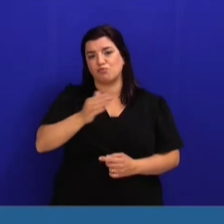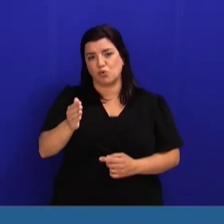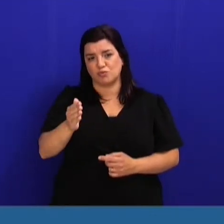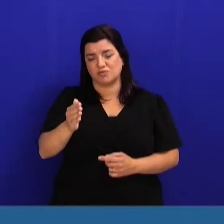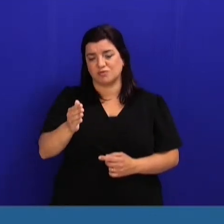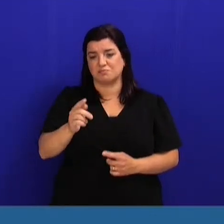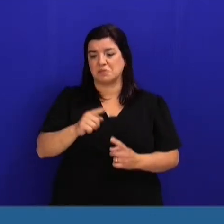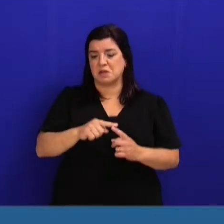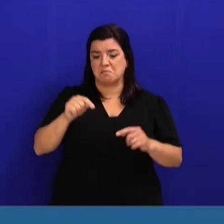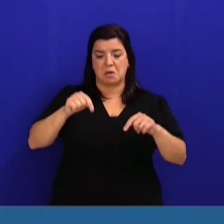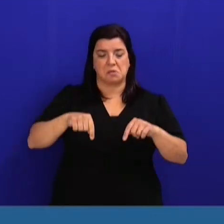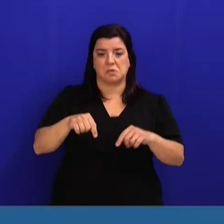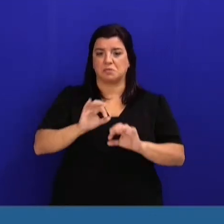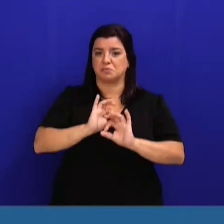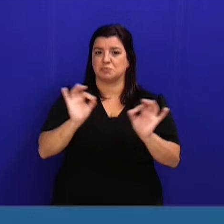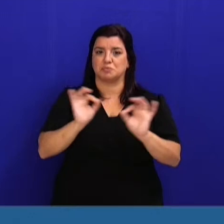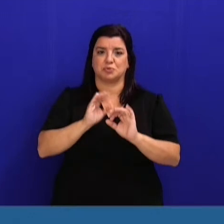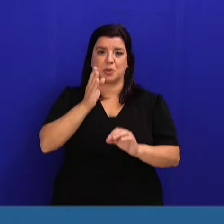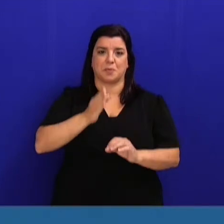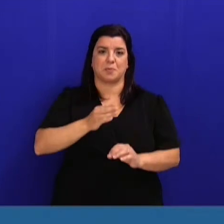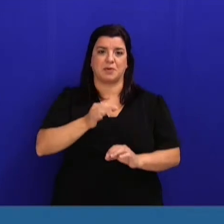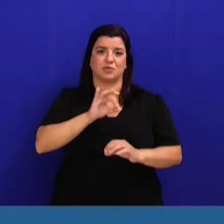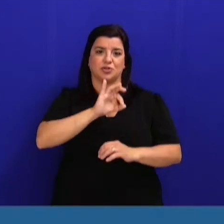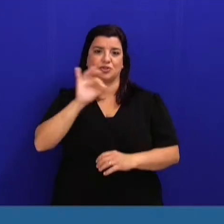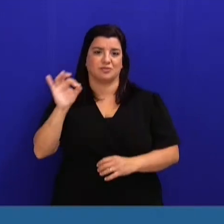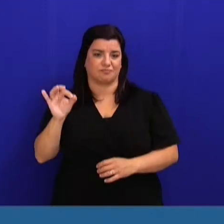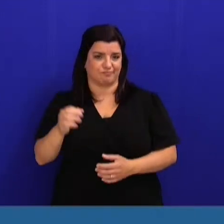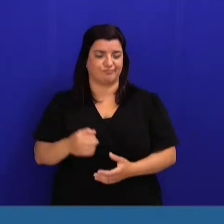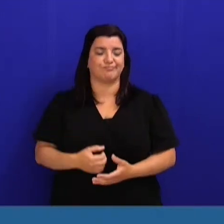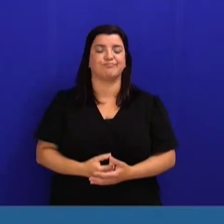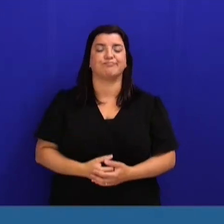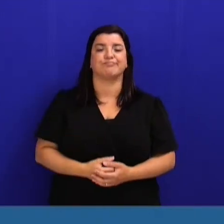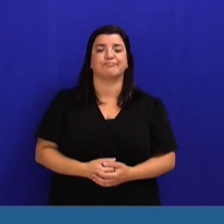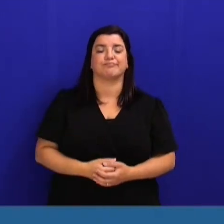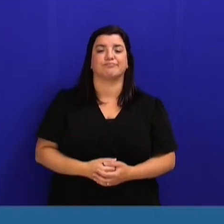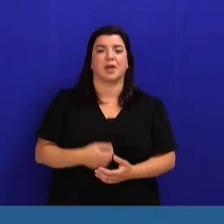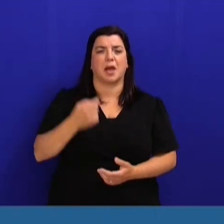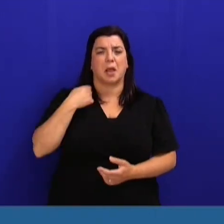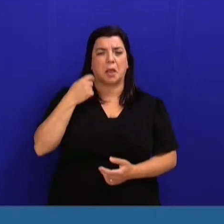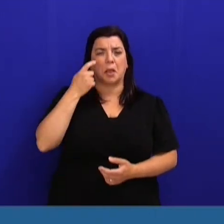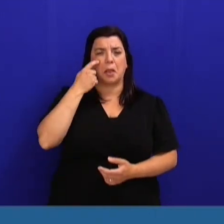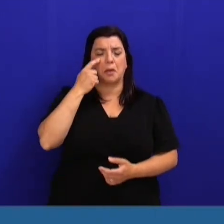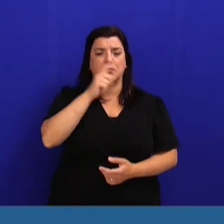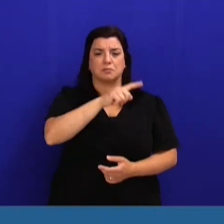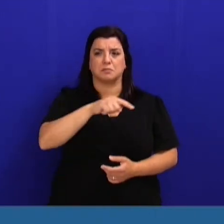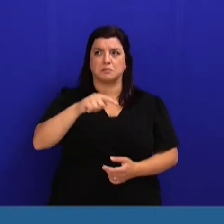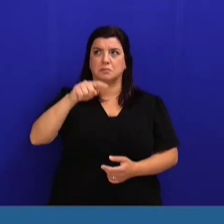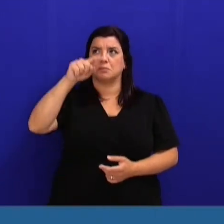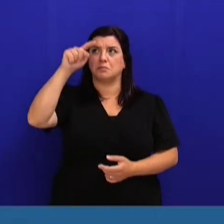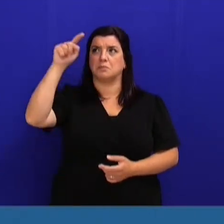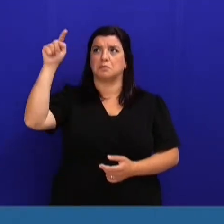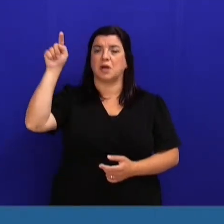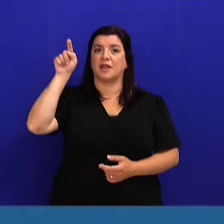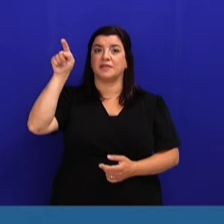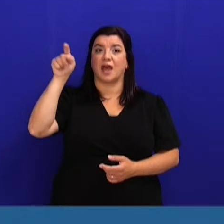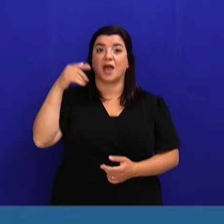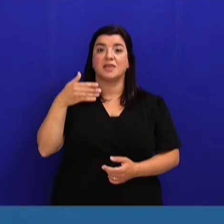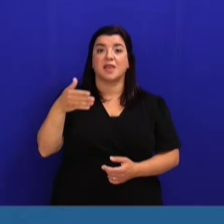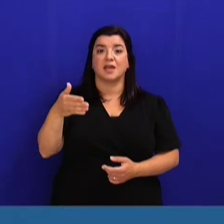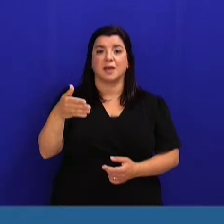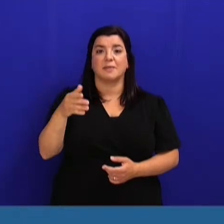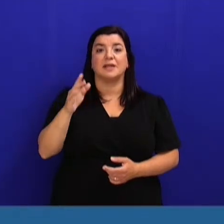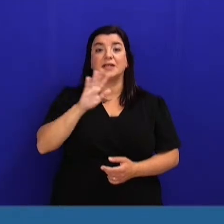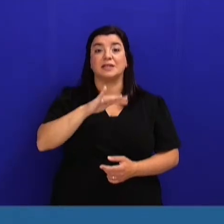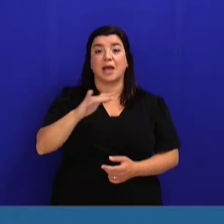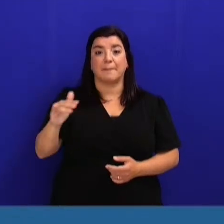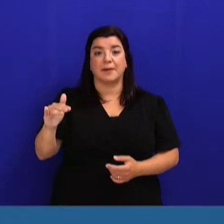ta' 74. Ma qegħdin naraw il-graf issa qegħdin hemmhekk fil-fażi fejn qegħdin ikollna numri ta' każijiet li dejjem qegħdin ikunu baxxi dejjem